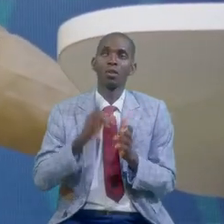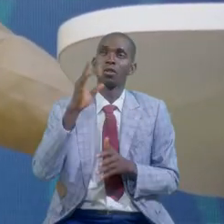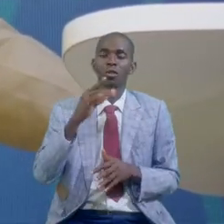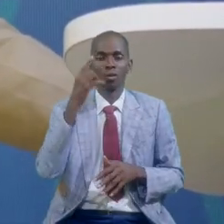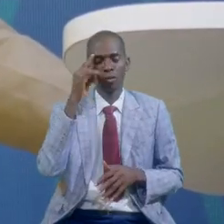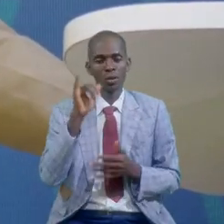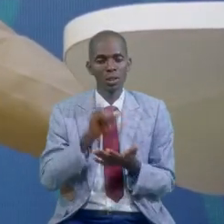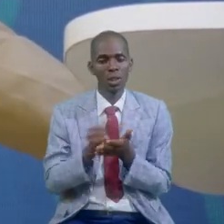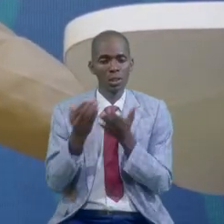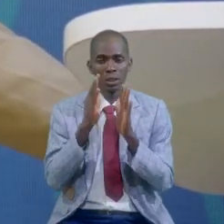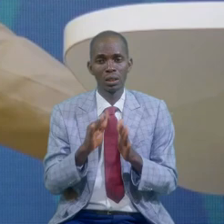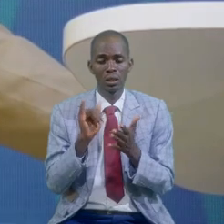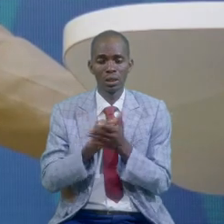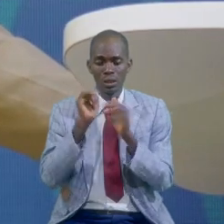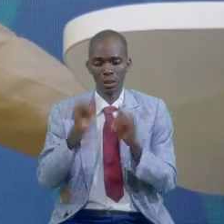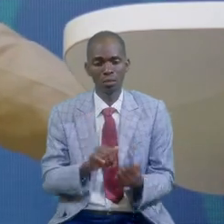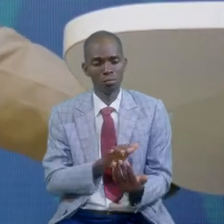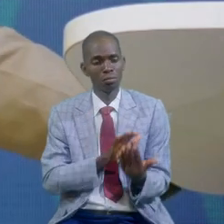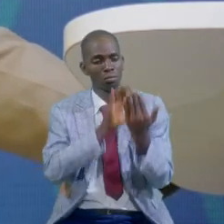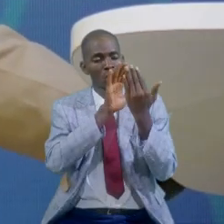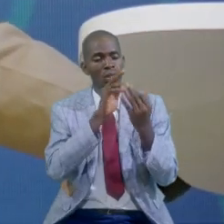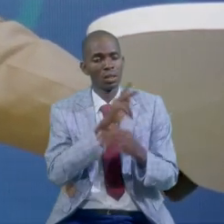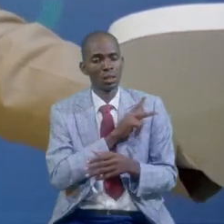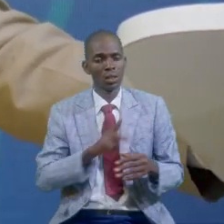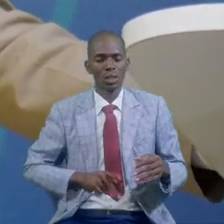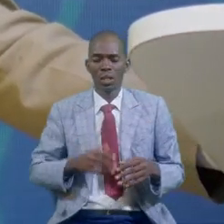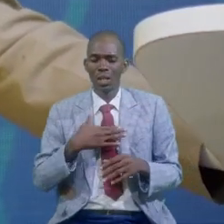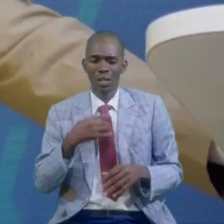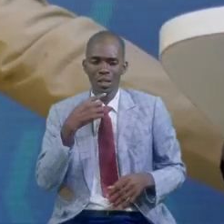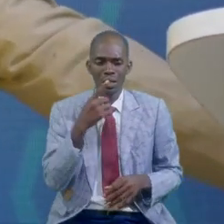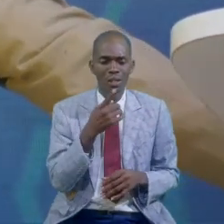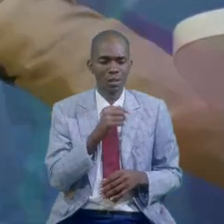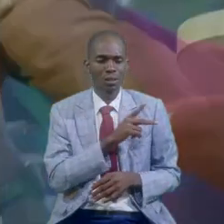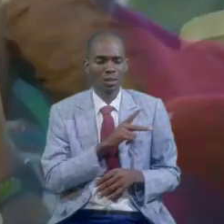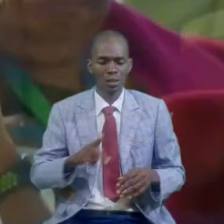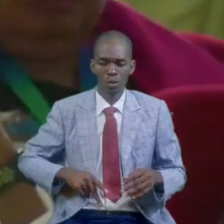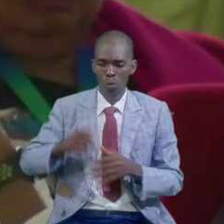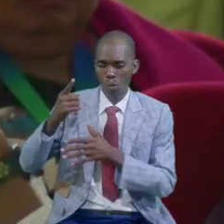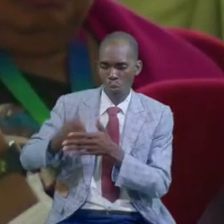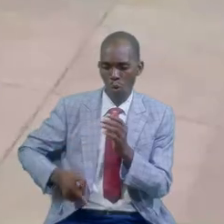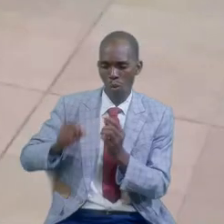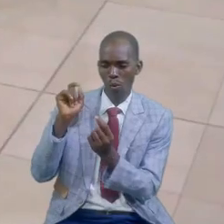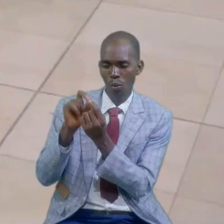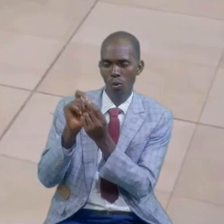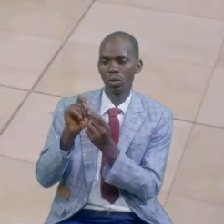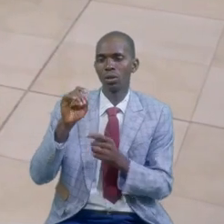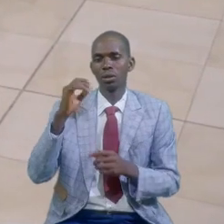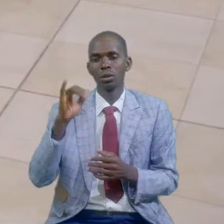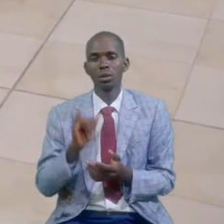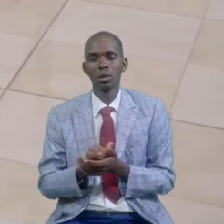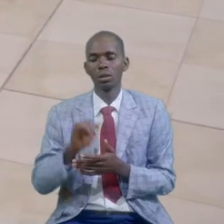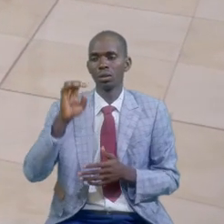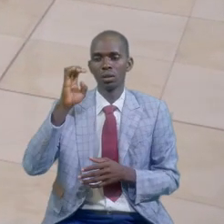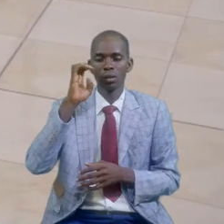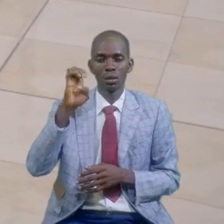could tell the king exactly what Elijah had said. If you are a servant like